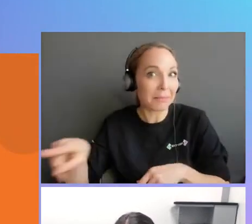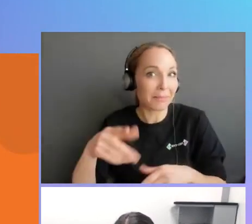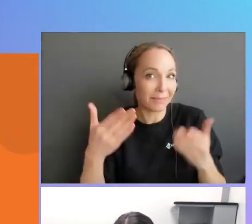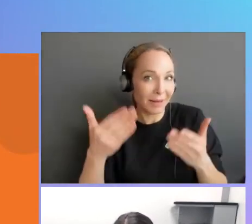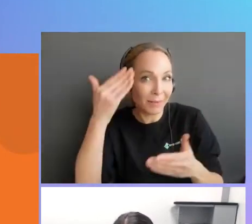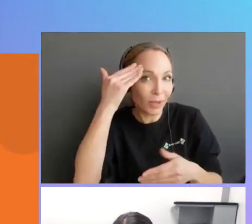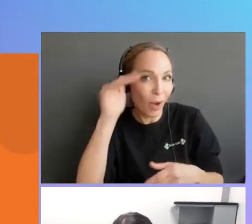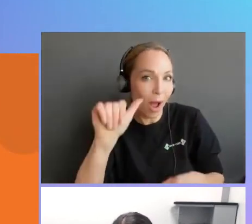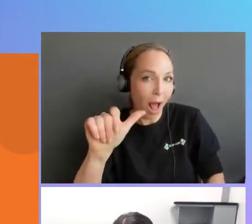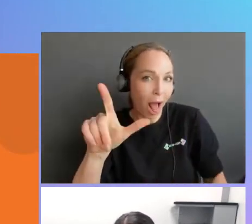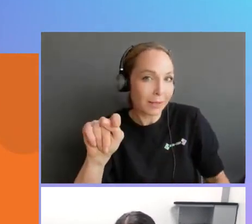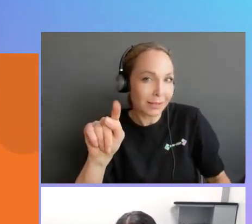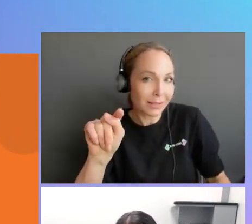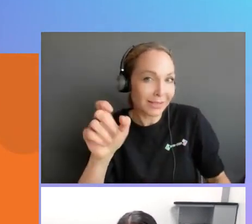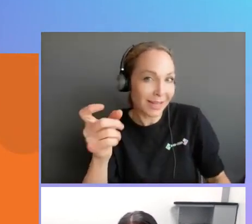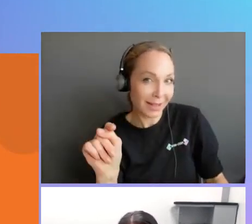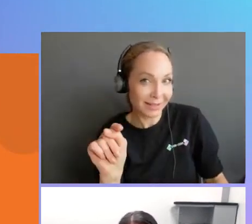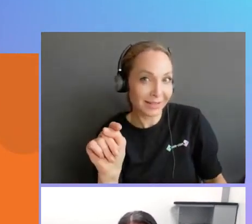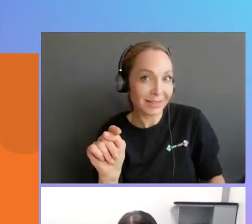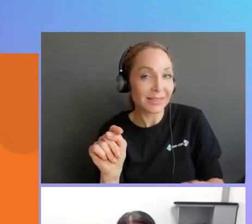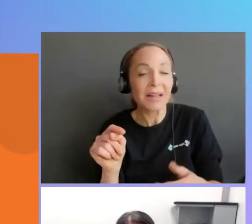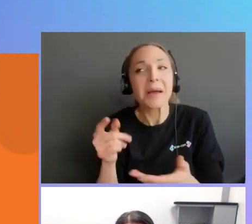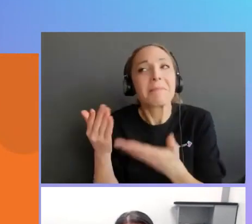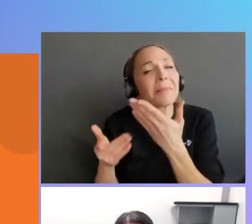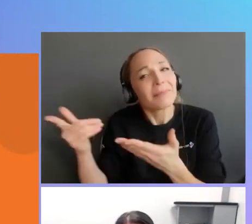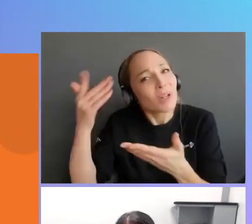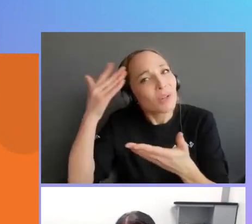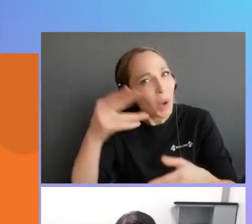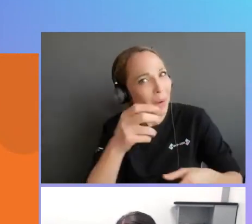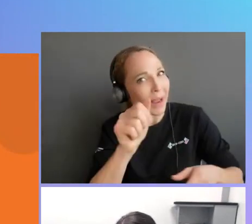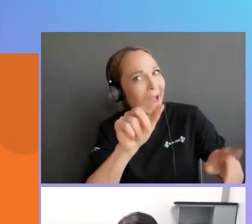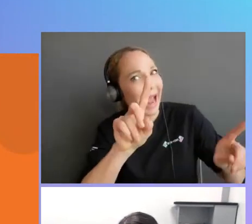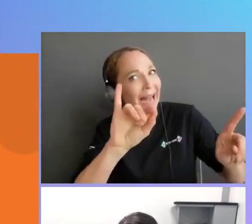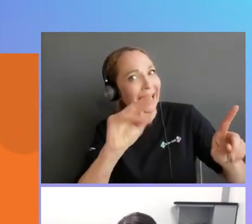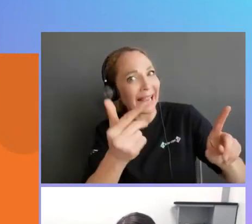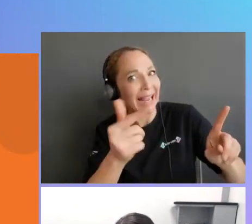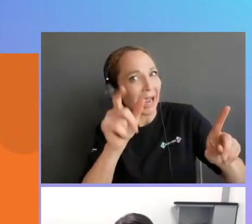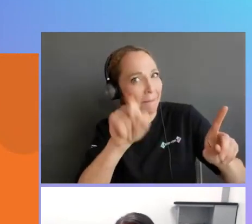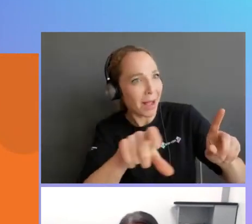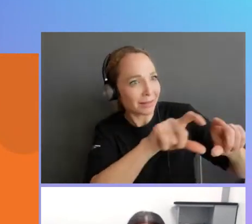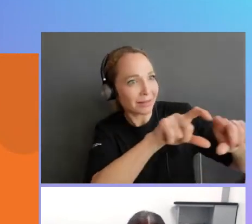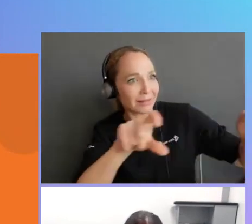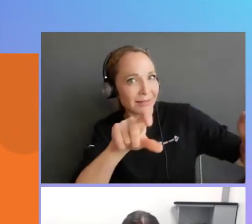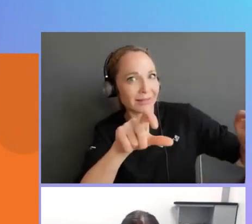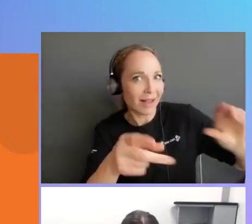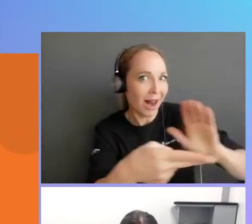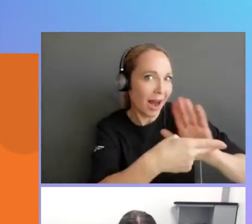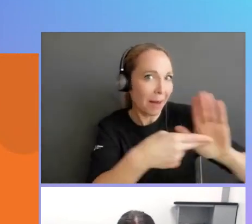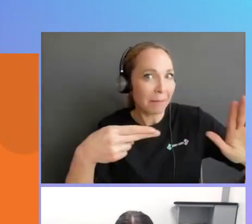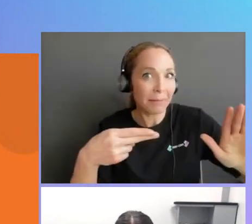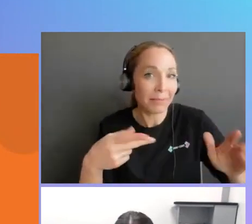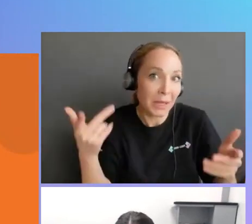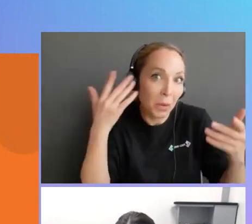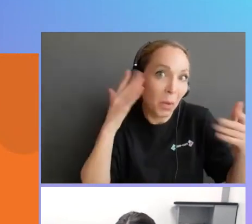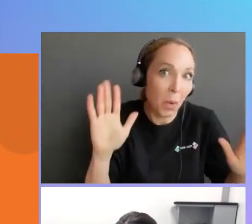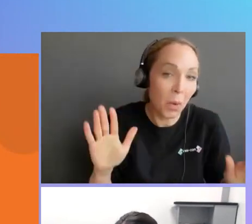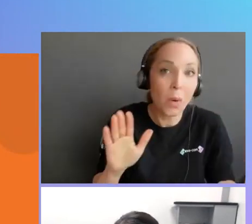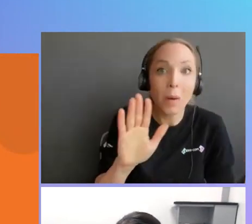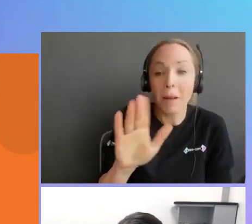start with alternative text. It gives the brain a hook for this new idea. It's associating something new with something that's already